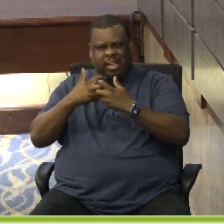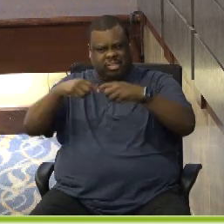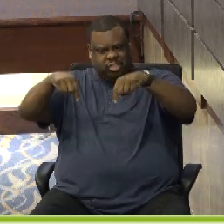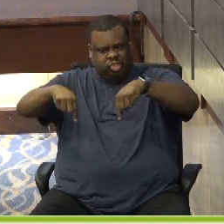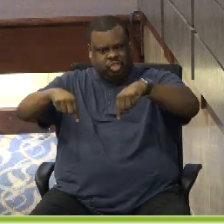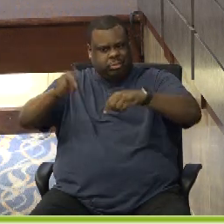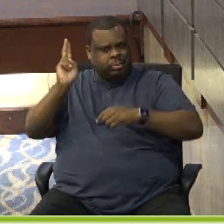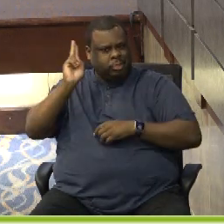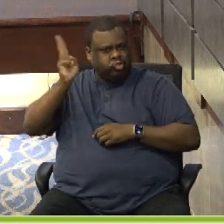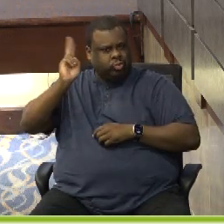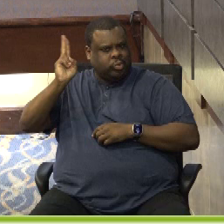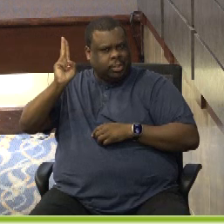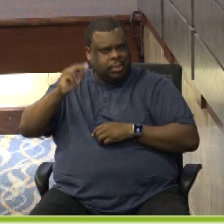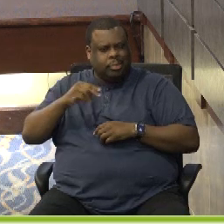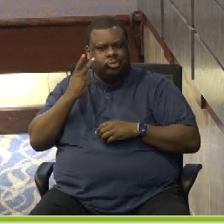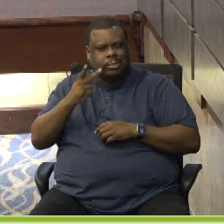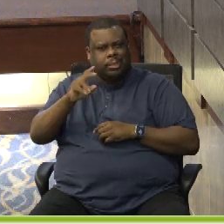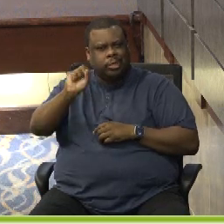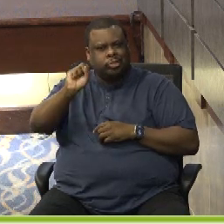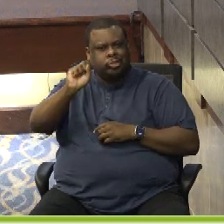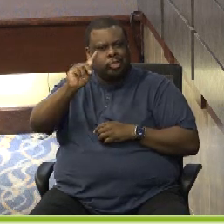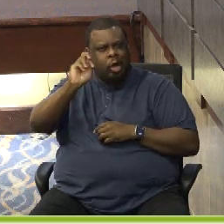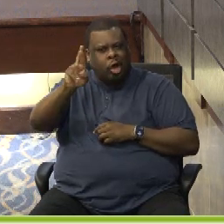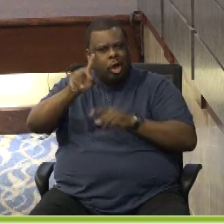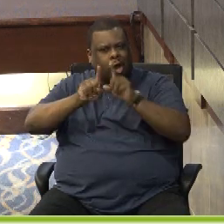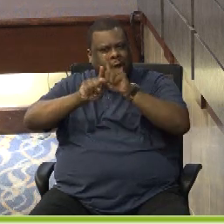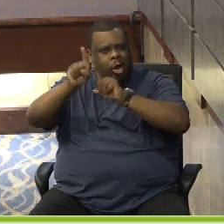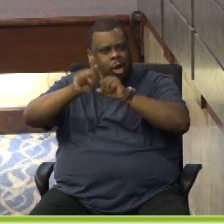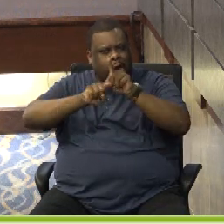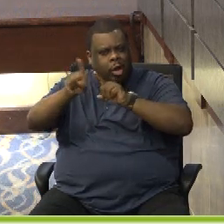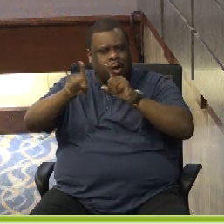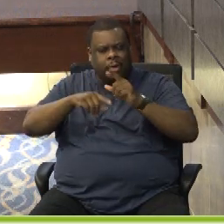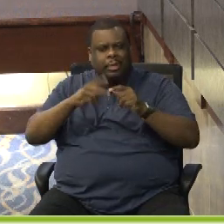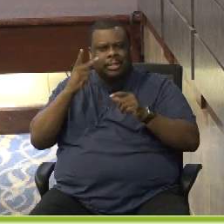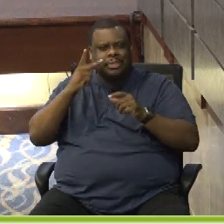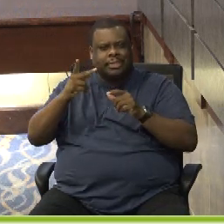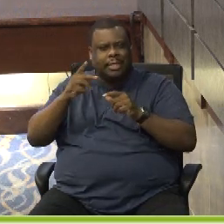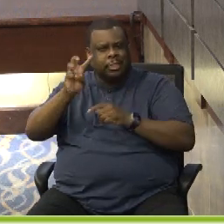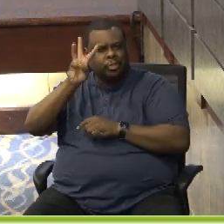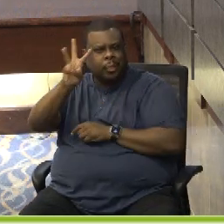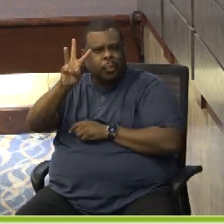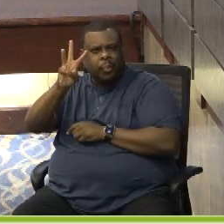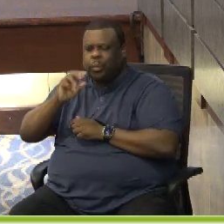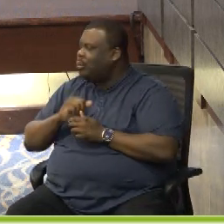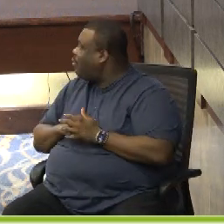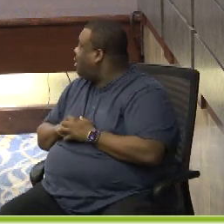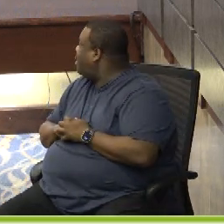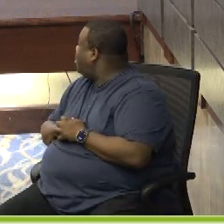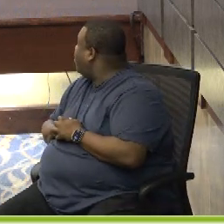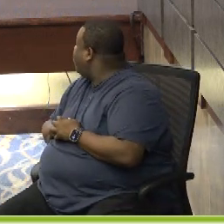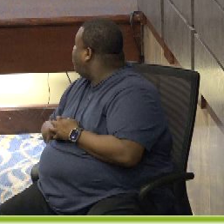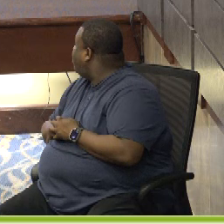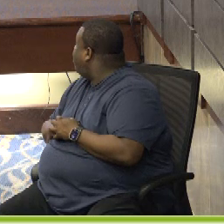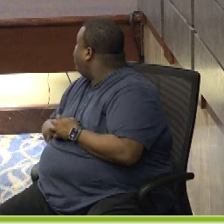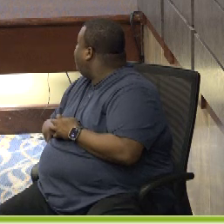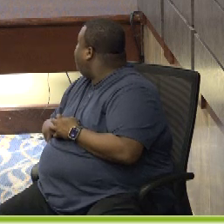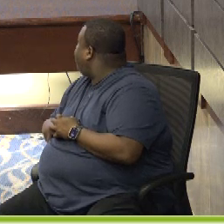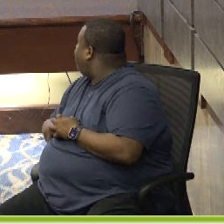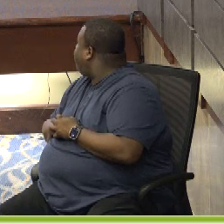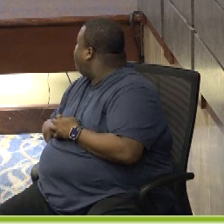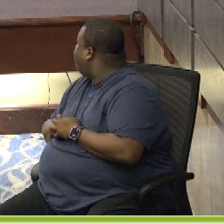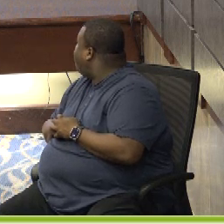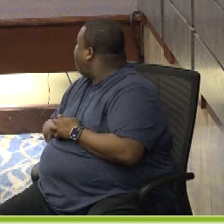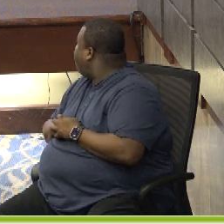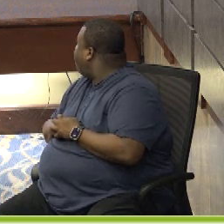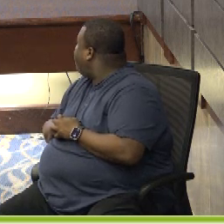connected to Texas with Star and with the Flying W, but there's also a modernness to it. I feel a little bit akin to the